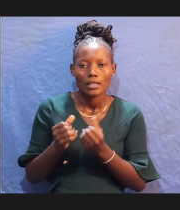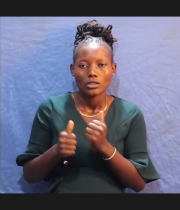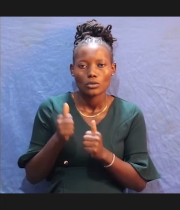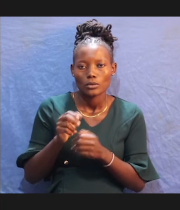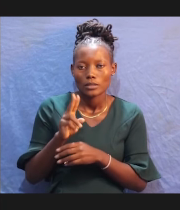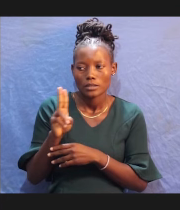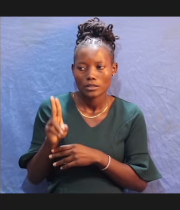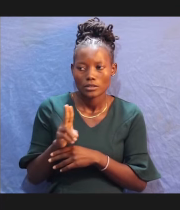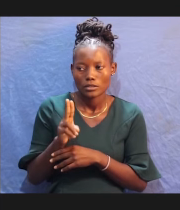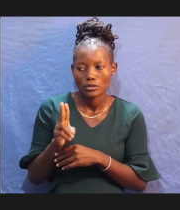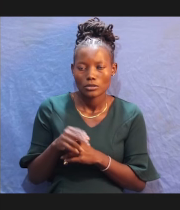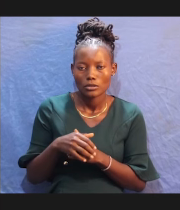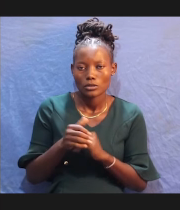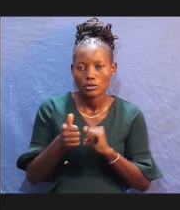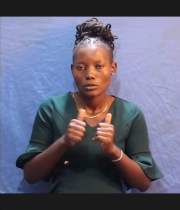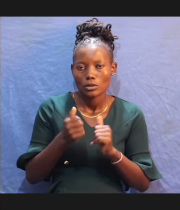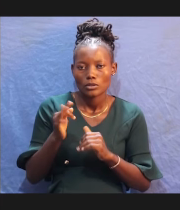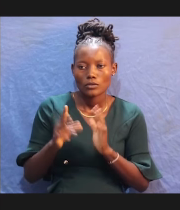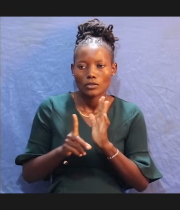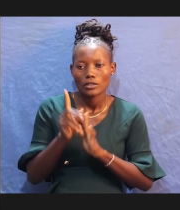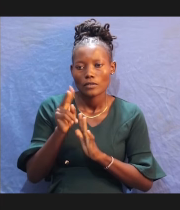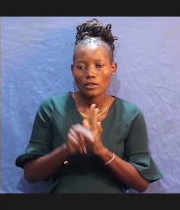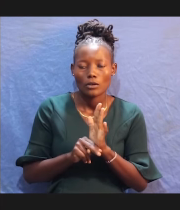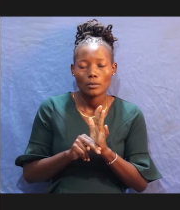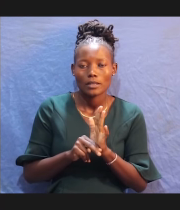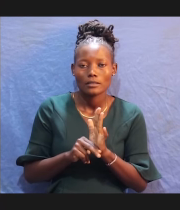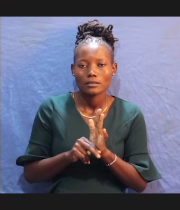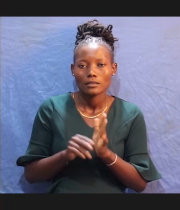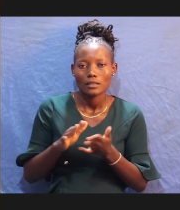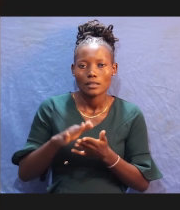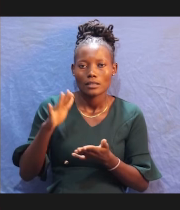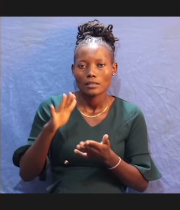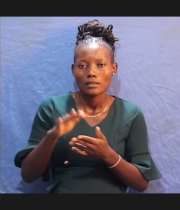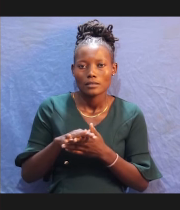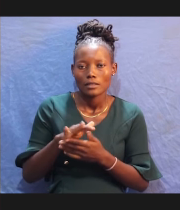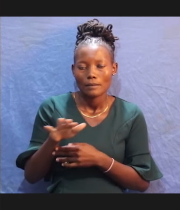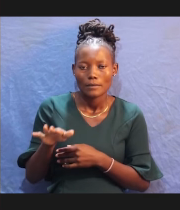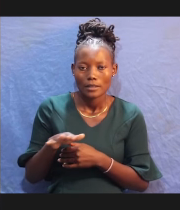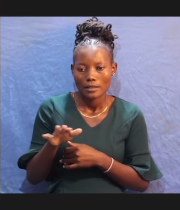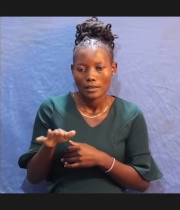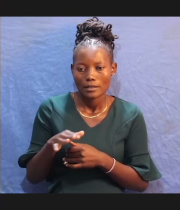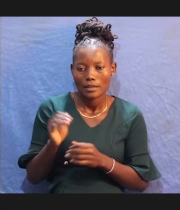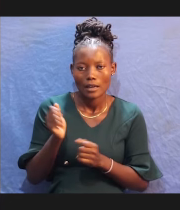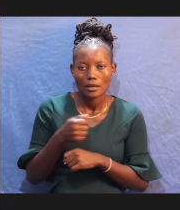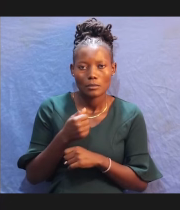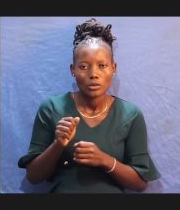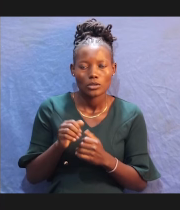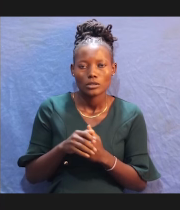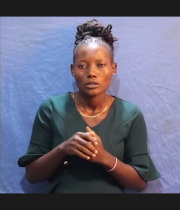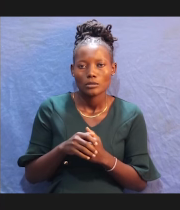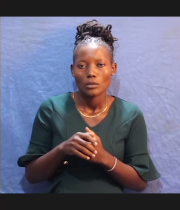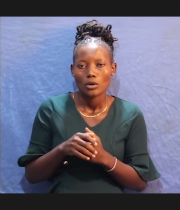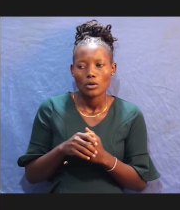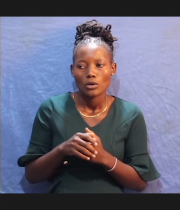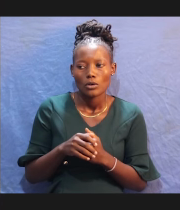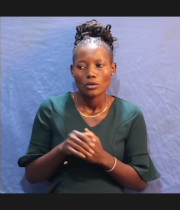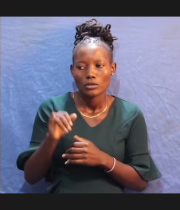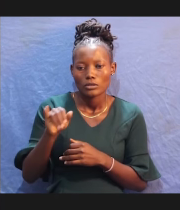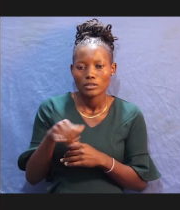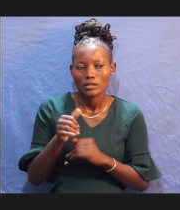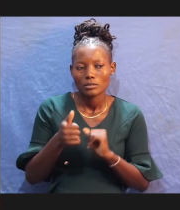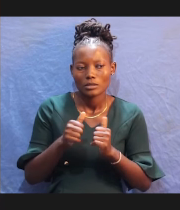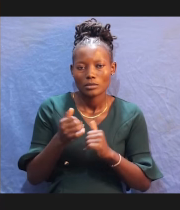use sport for development is a huge field. So it cannot be just, it doesn't have to be just